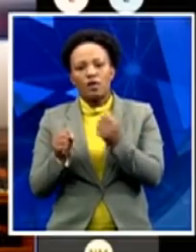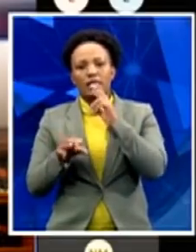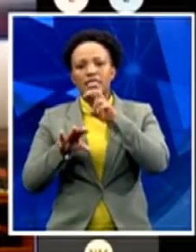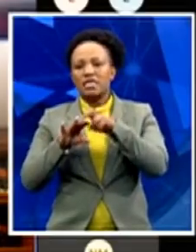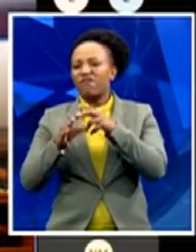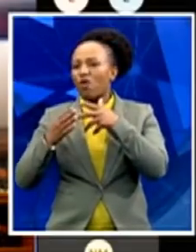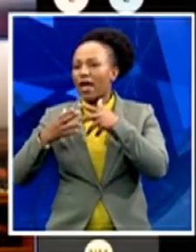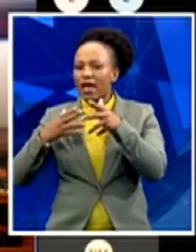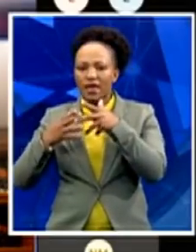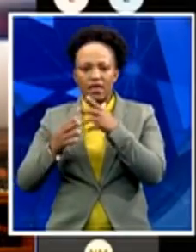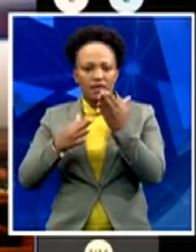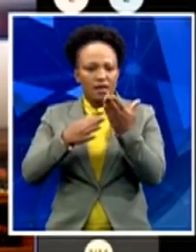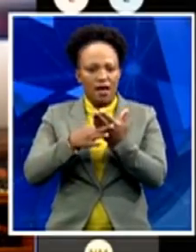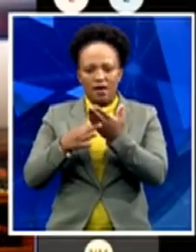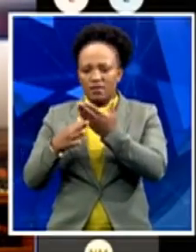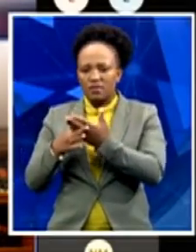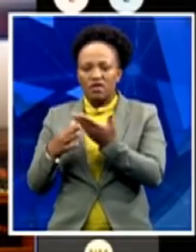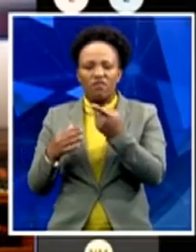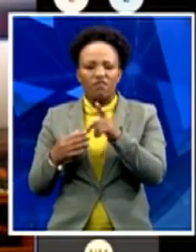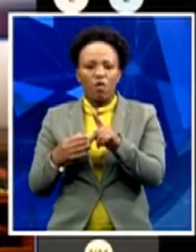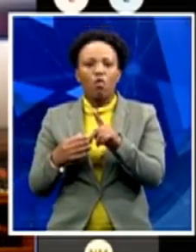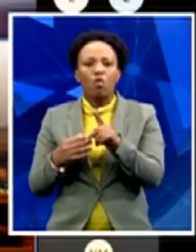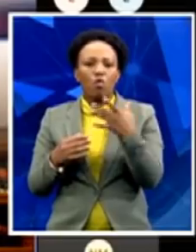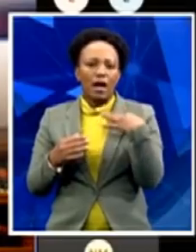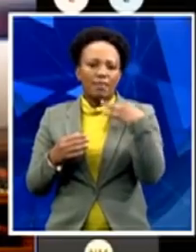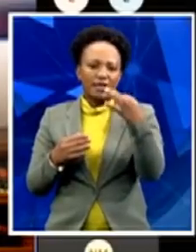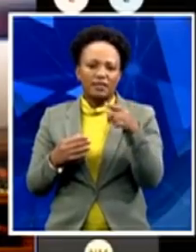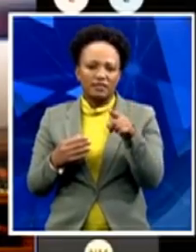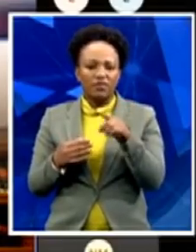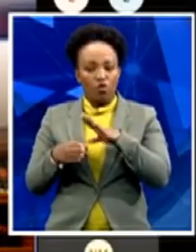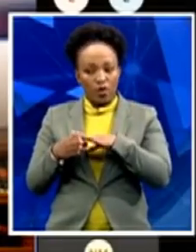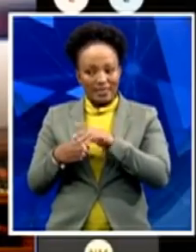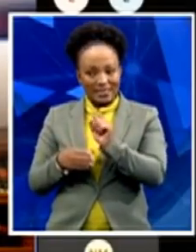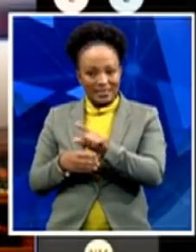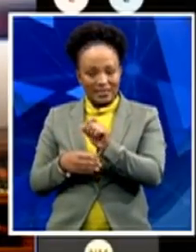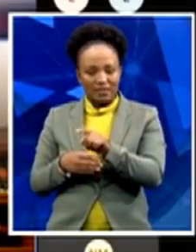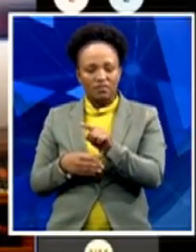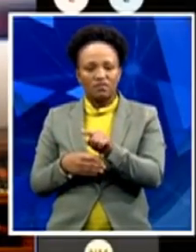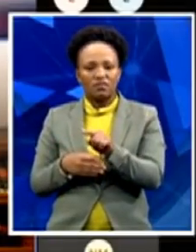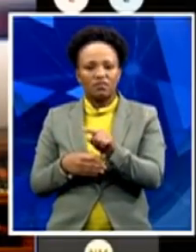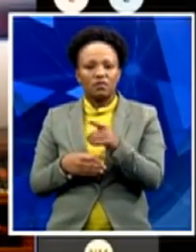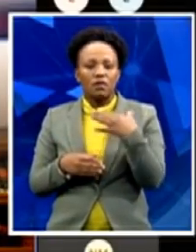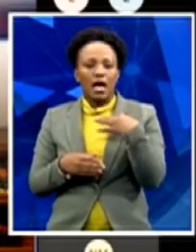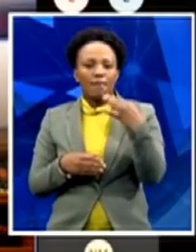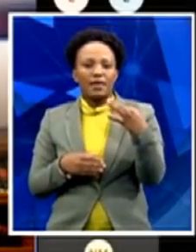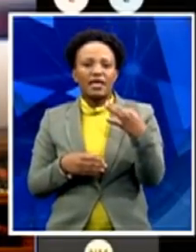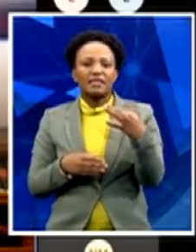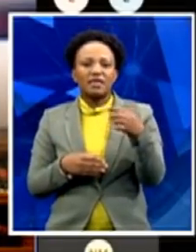application. And for those reasons, the application falls considerably short of the bar